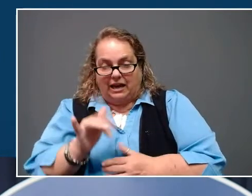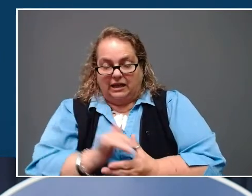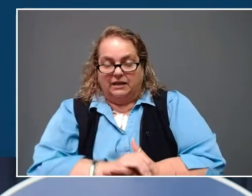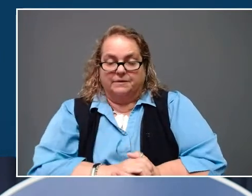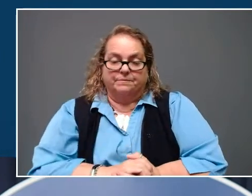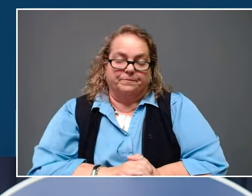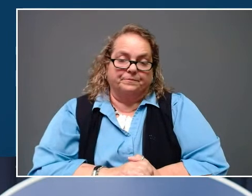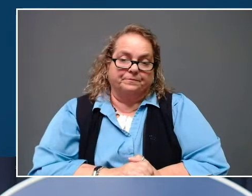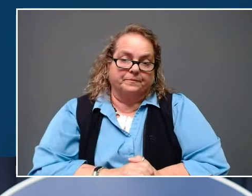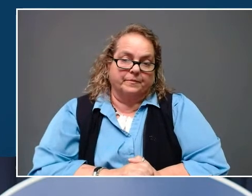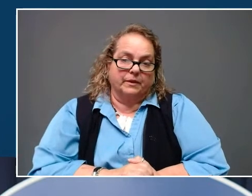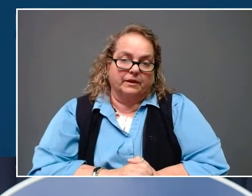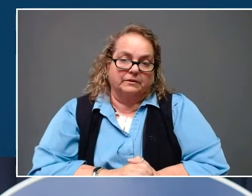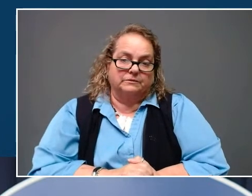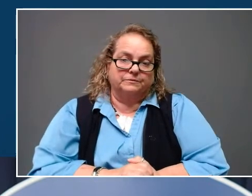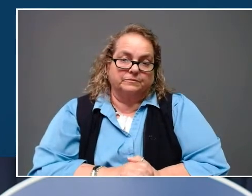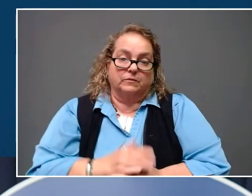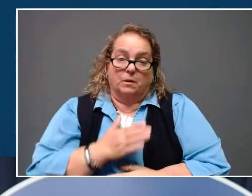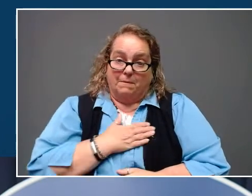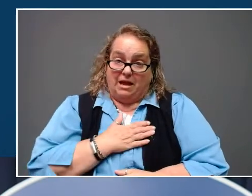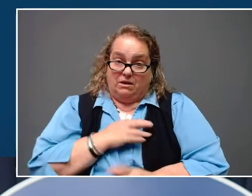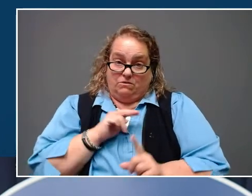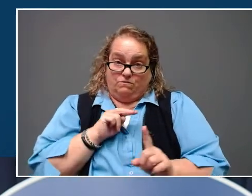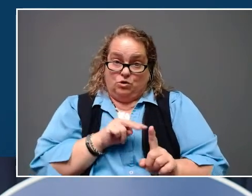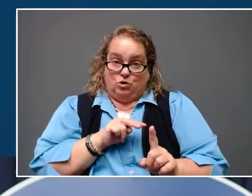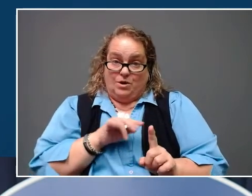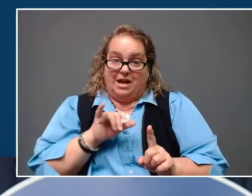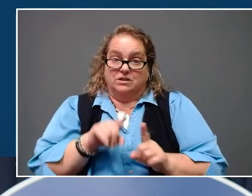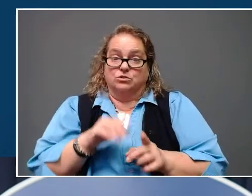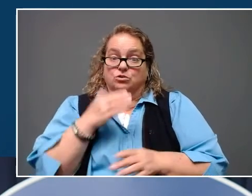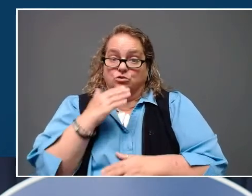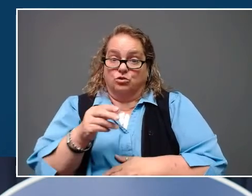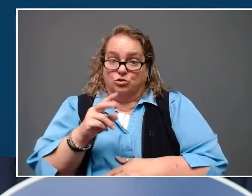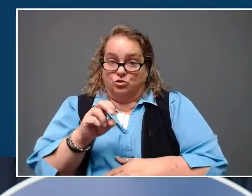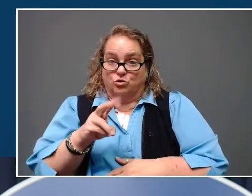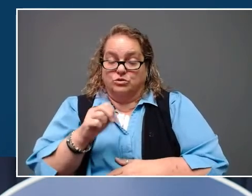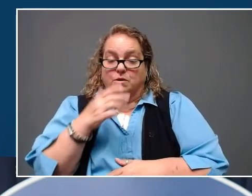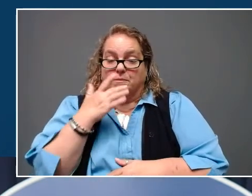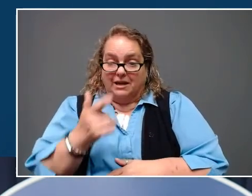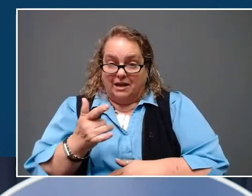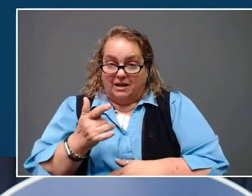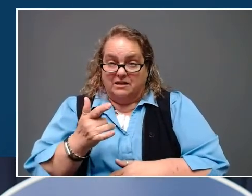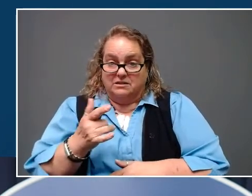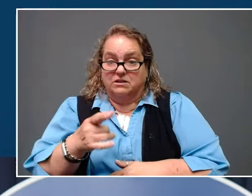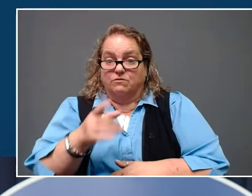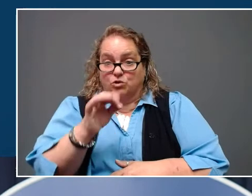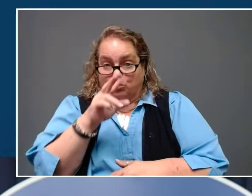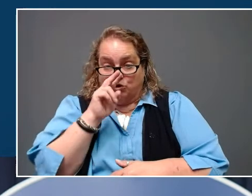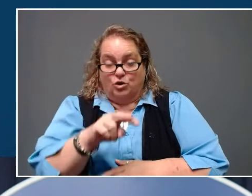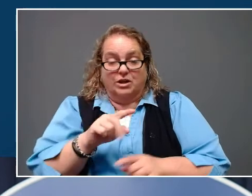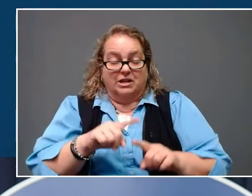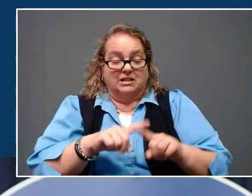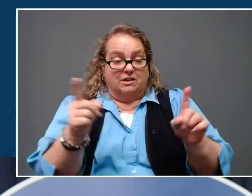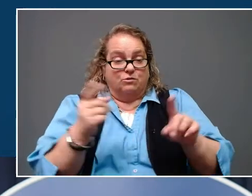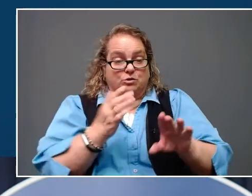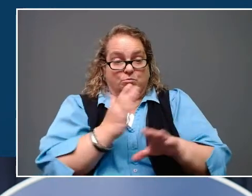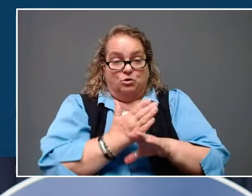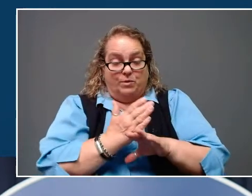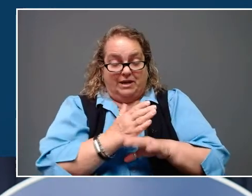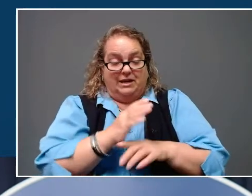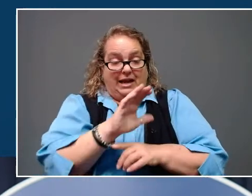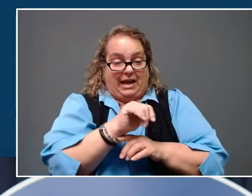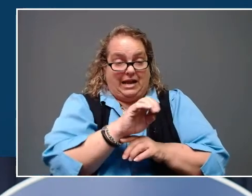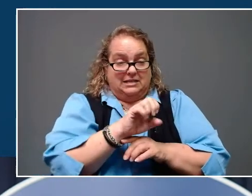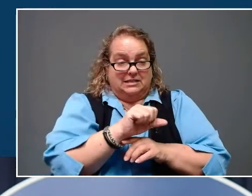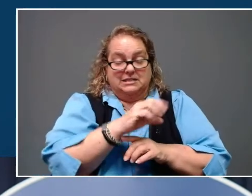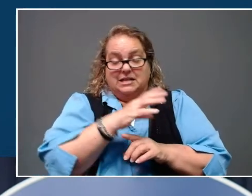let me give you what I view as good news, because a decoupling of cases and severe illness is really good